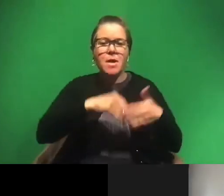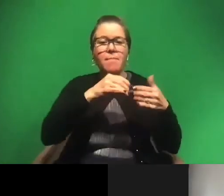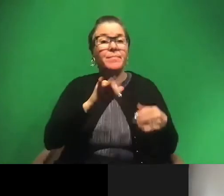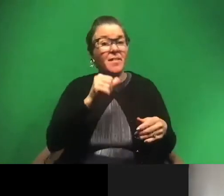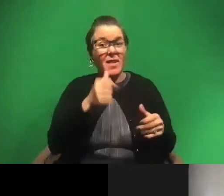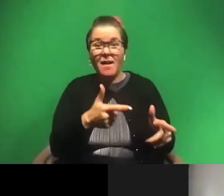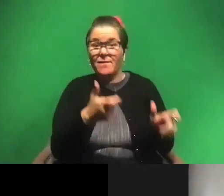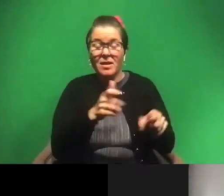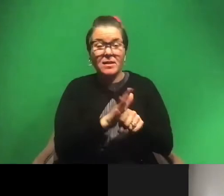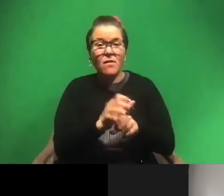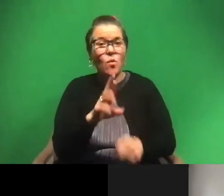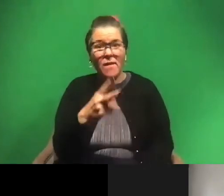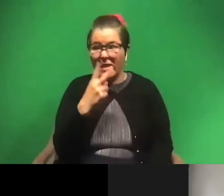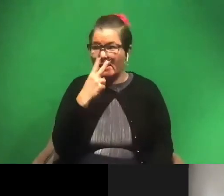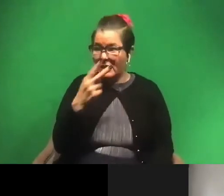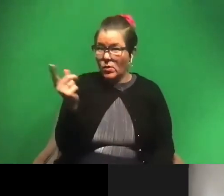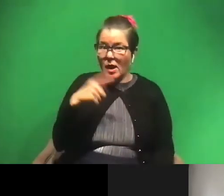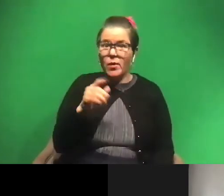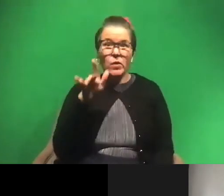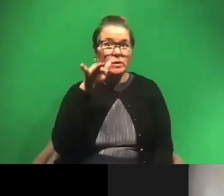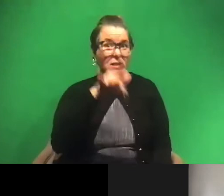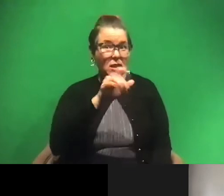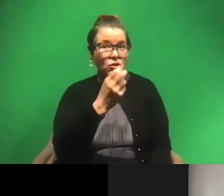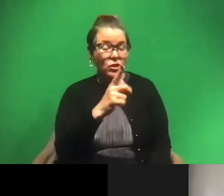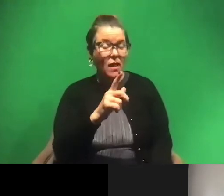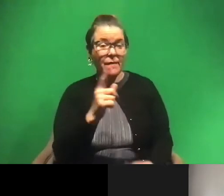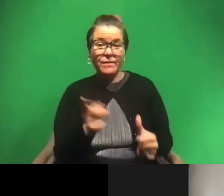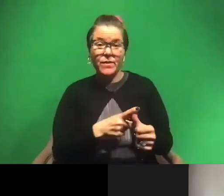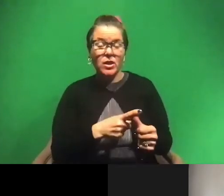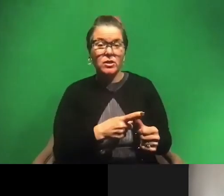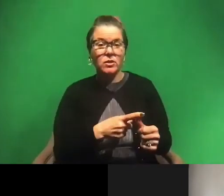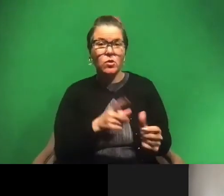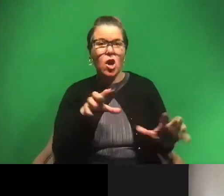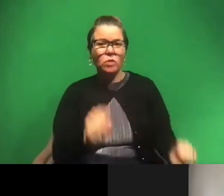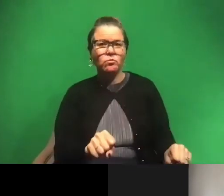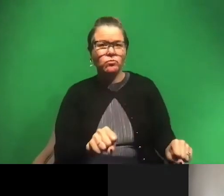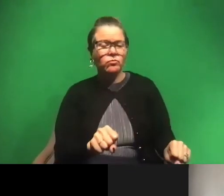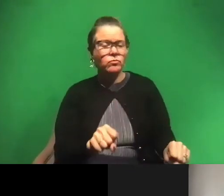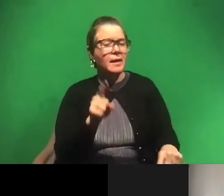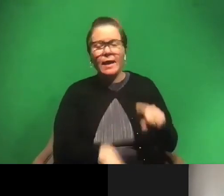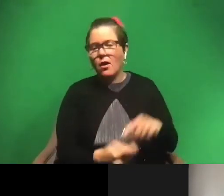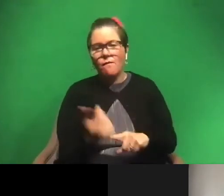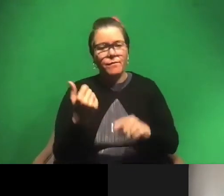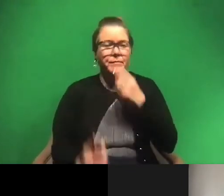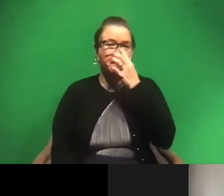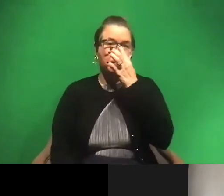enough, or if they see you coming, or if you touch the shell with your hand first, they just clamp down and you're not getting that abalone off. Wow,